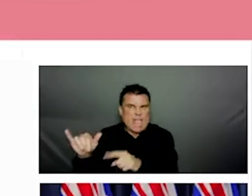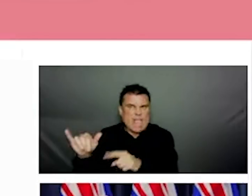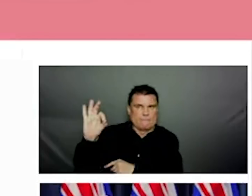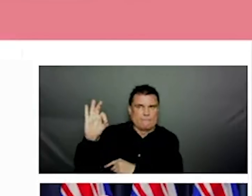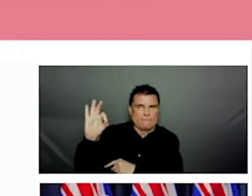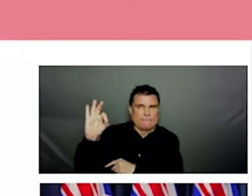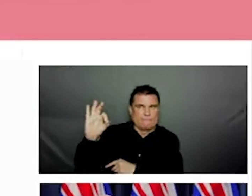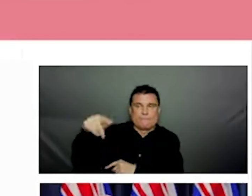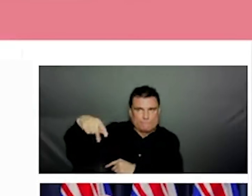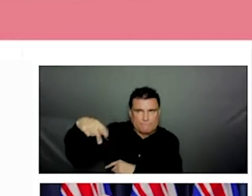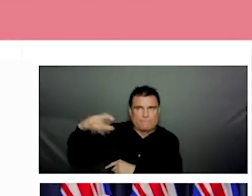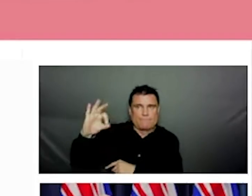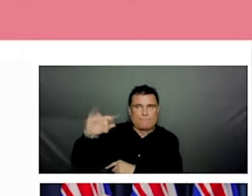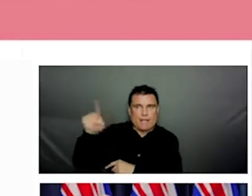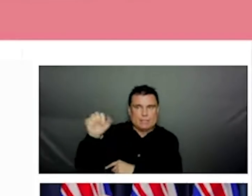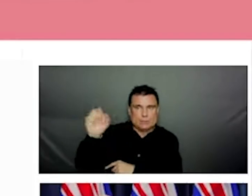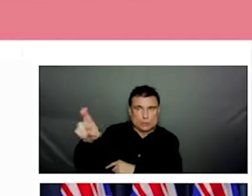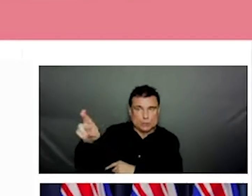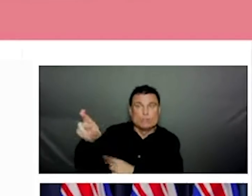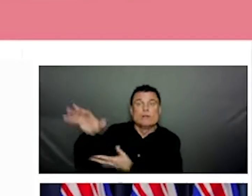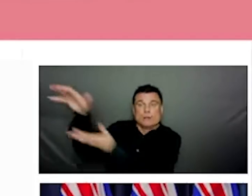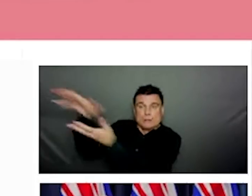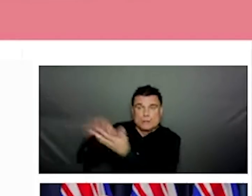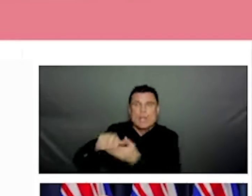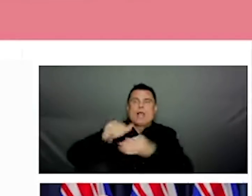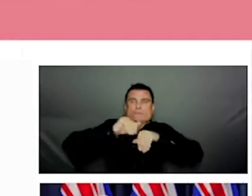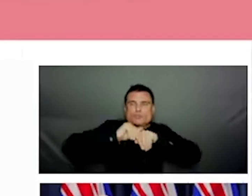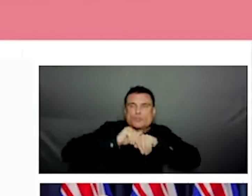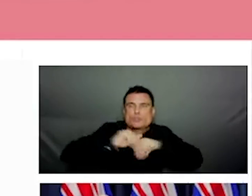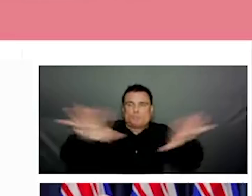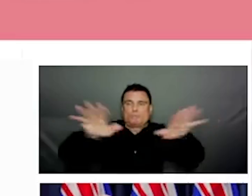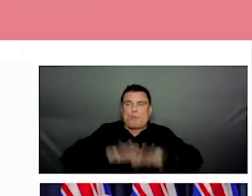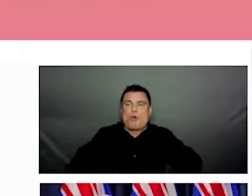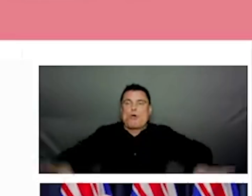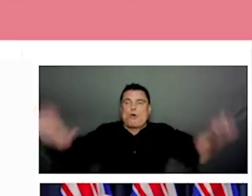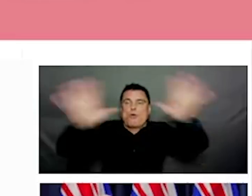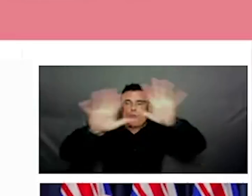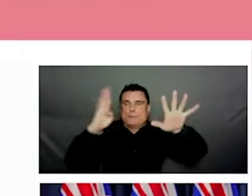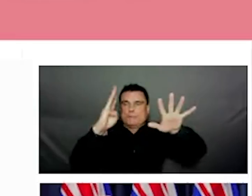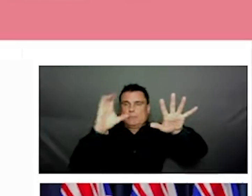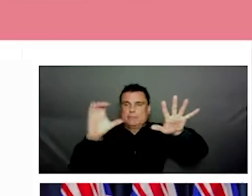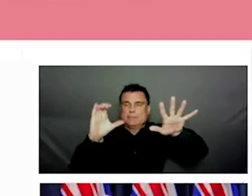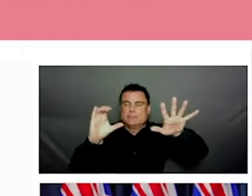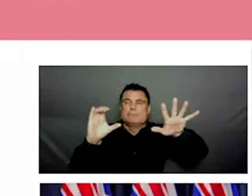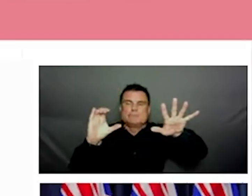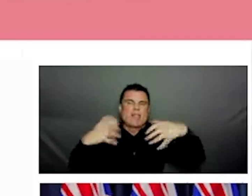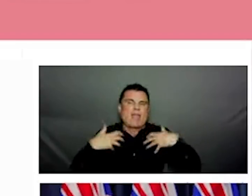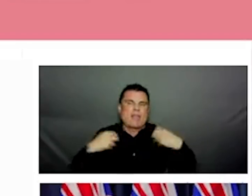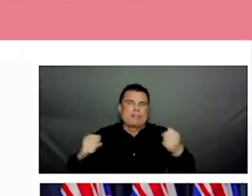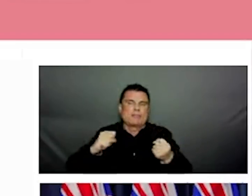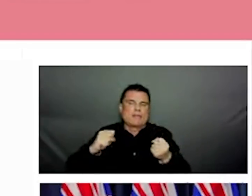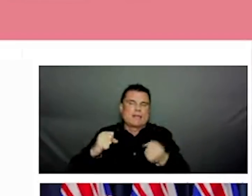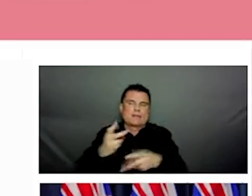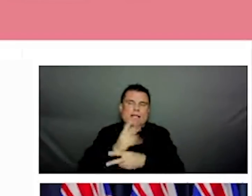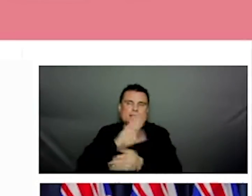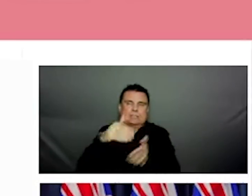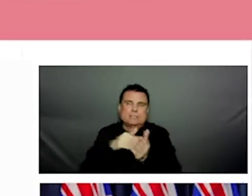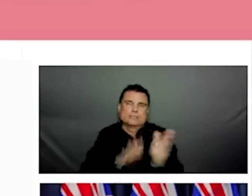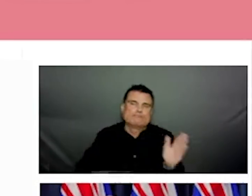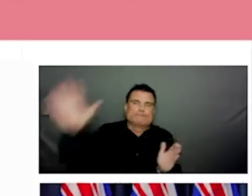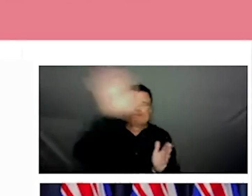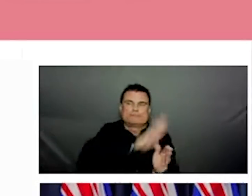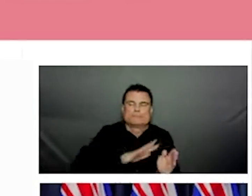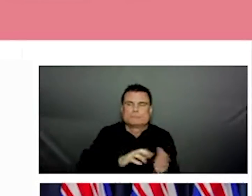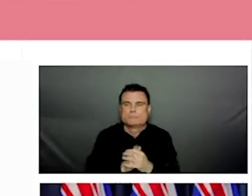province. It came at various days through the week of December 21st, so it didn't all arrive on Monday. It arrived between